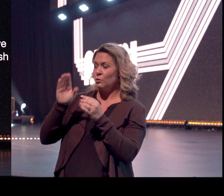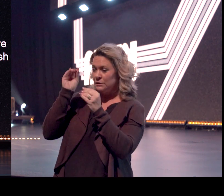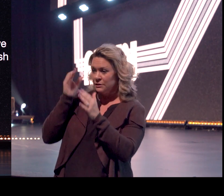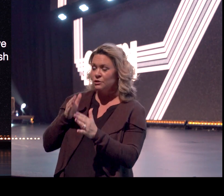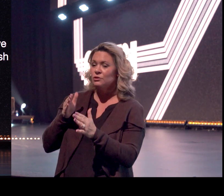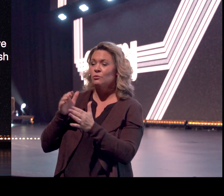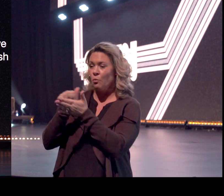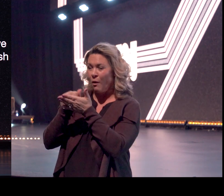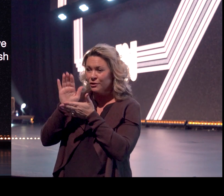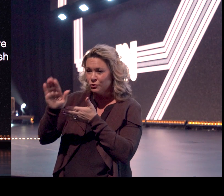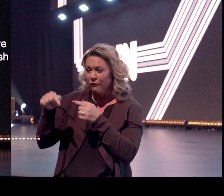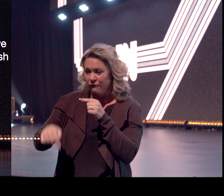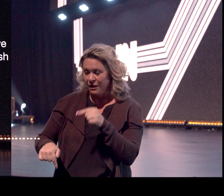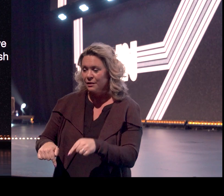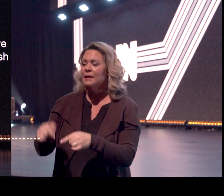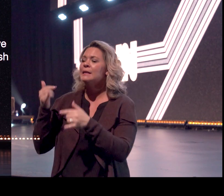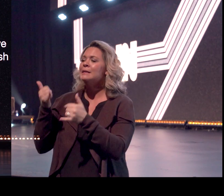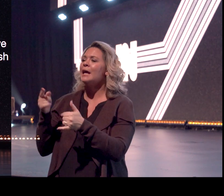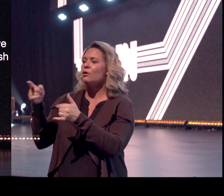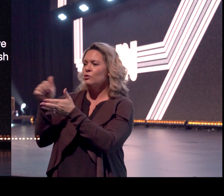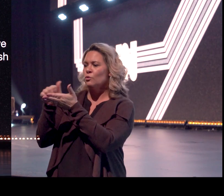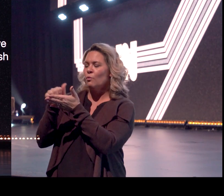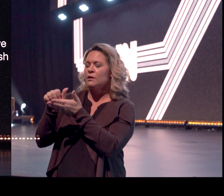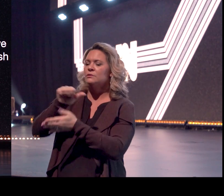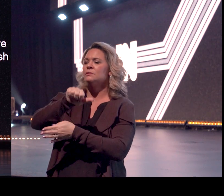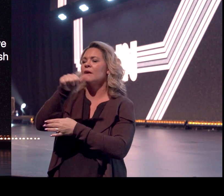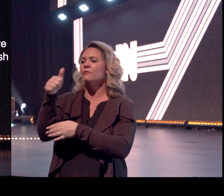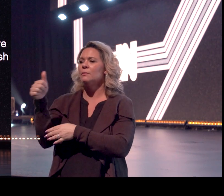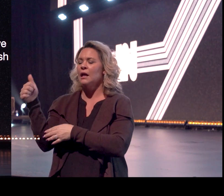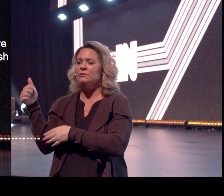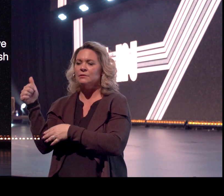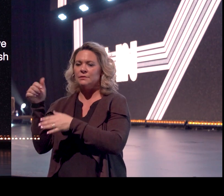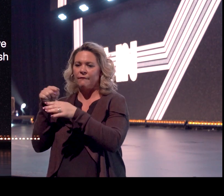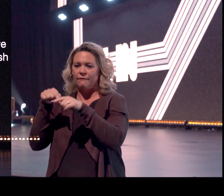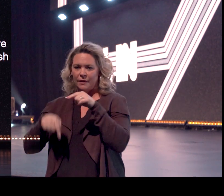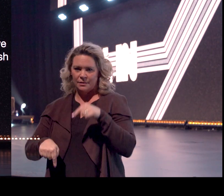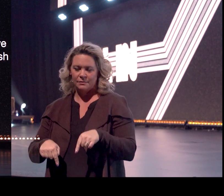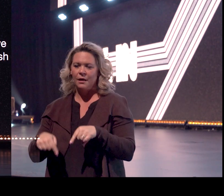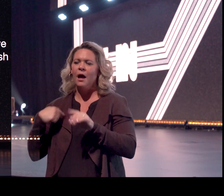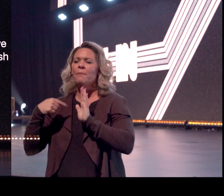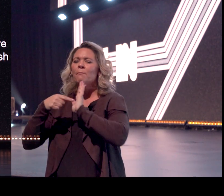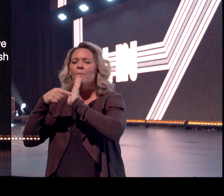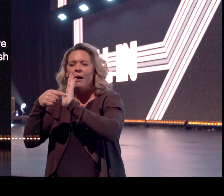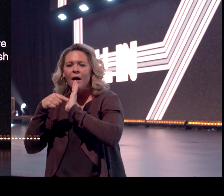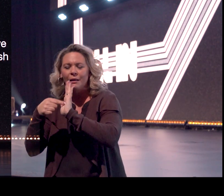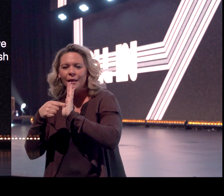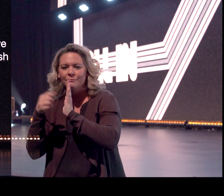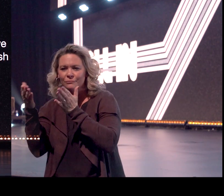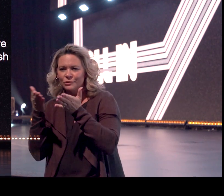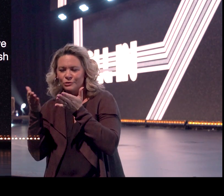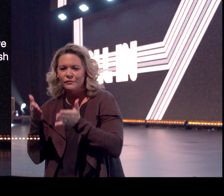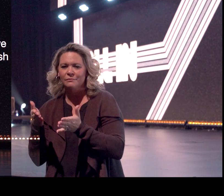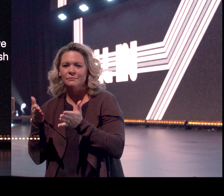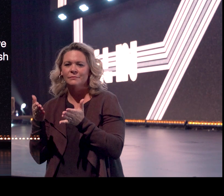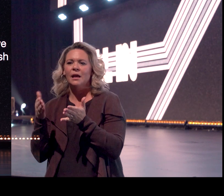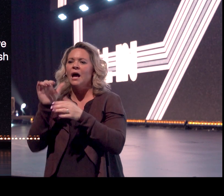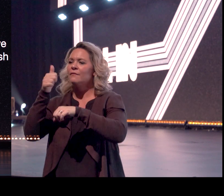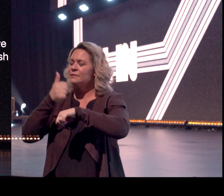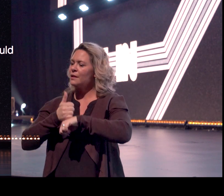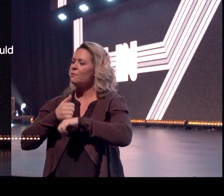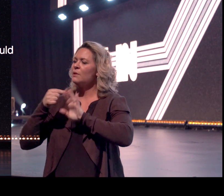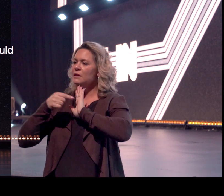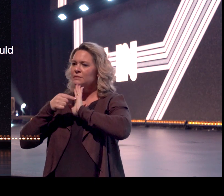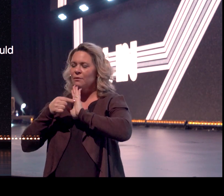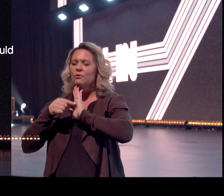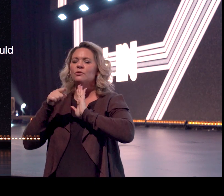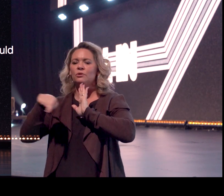have washed your feet, you should also wash one another's feet. I modeled for you what I want. 15, now that